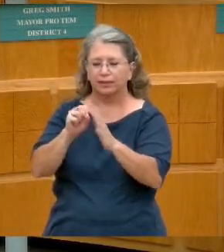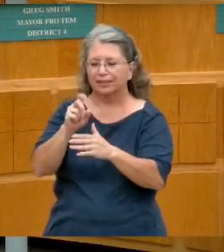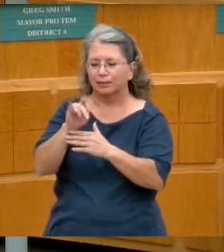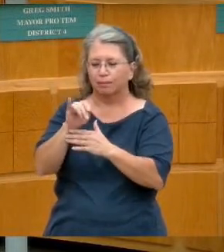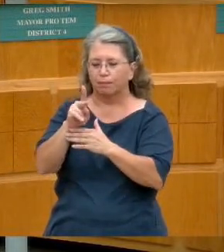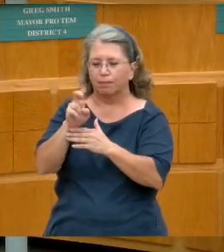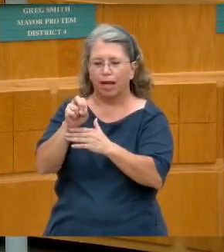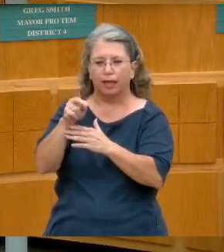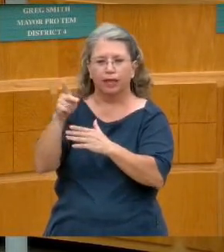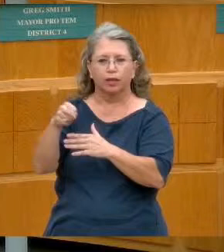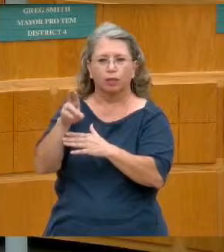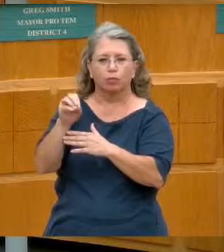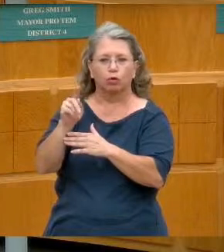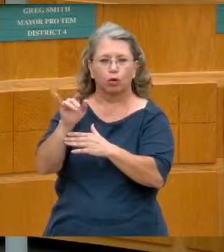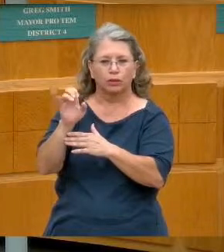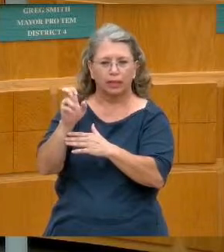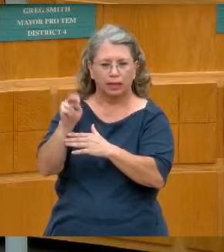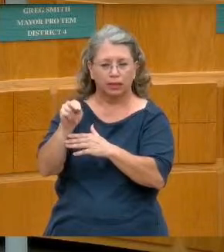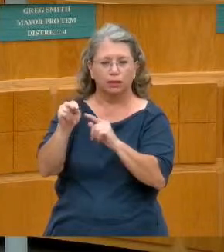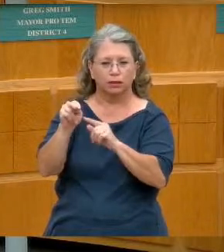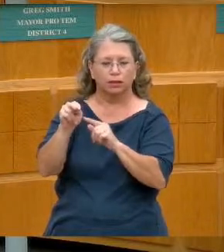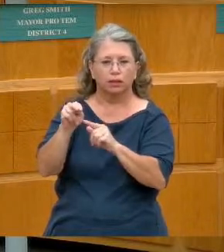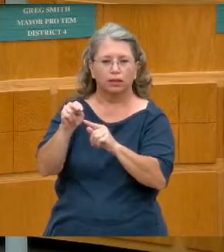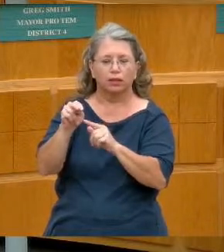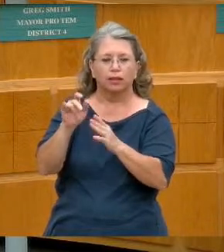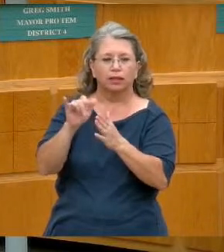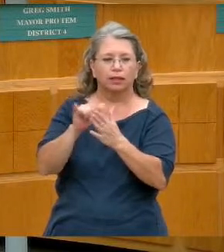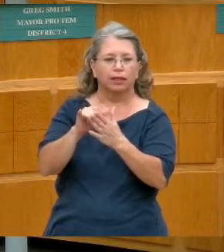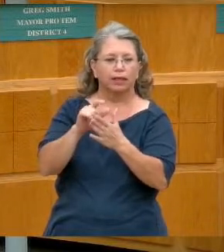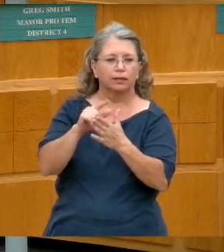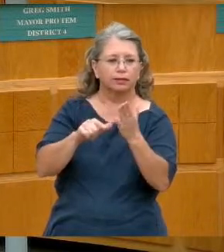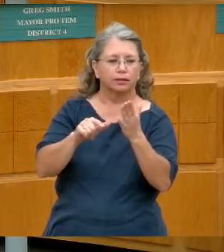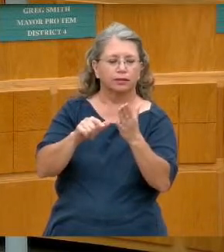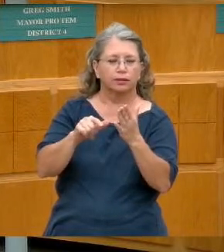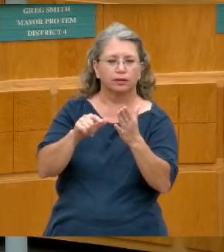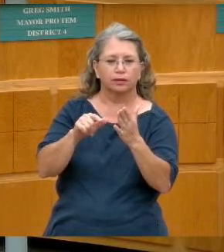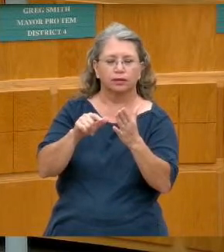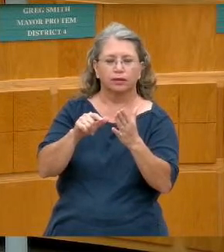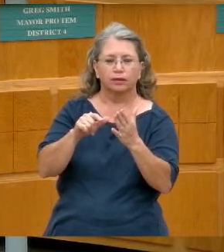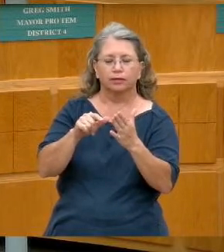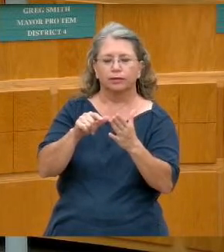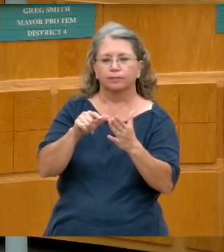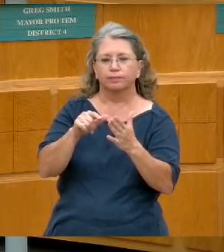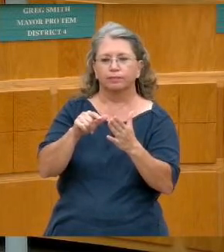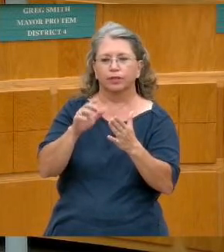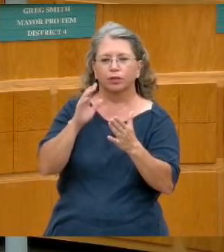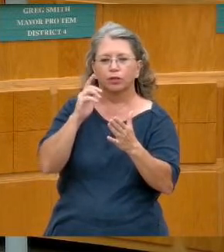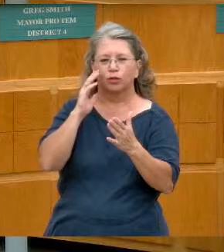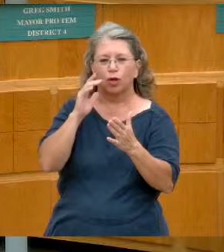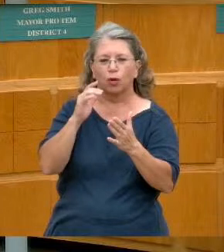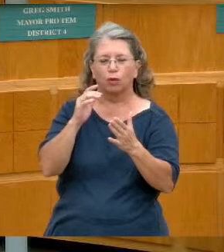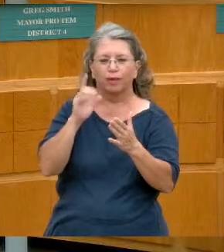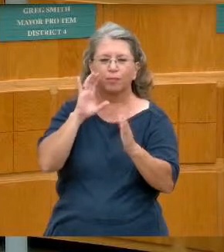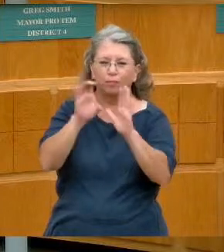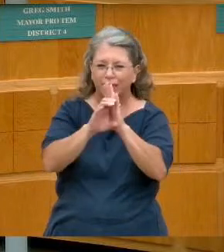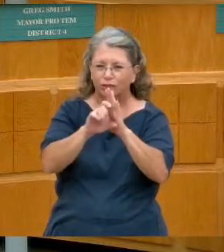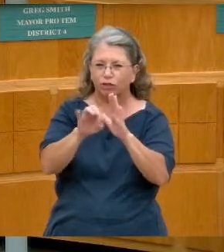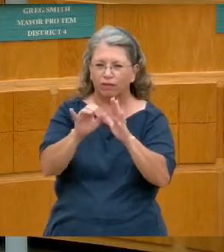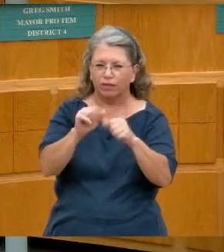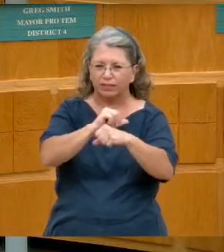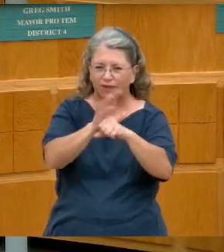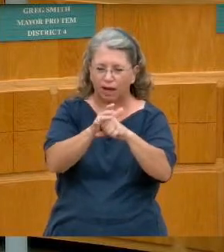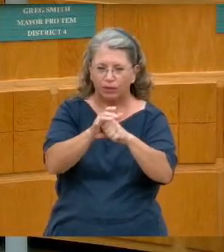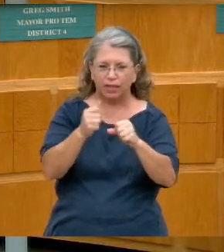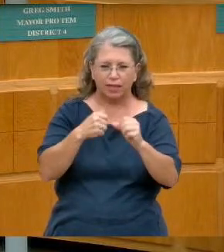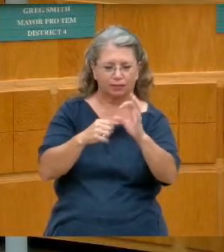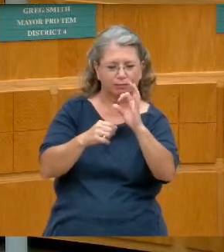is what the coronavirus, the spikes, if you remember the image with the little points on it, that's what helps it break into